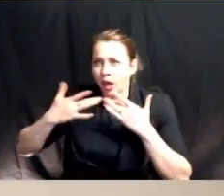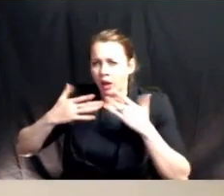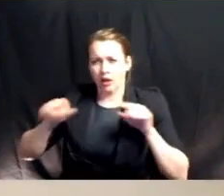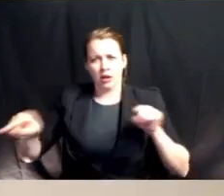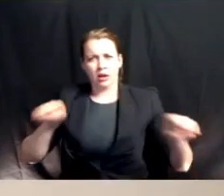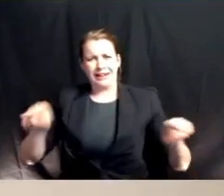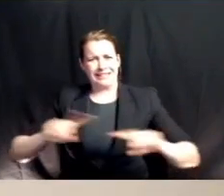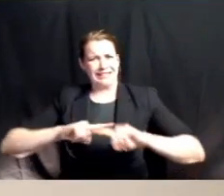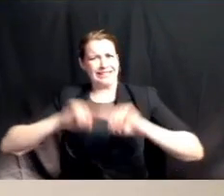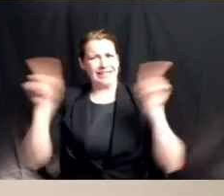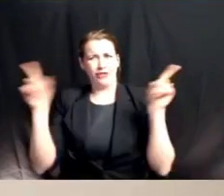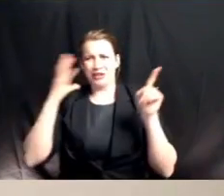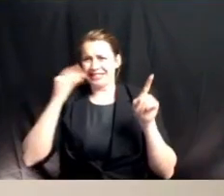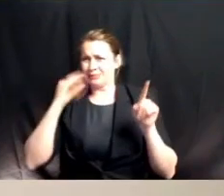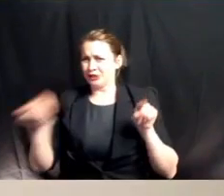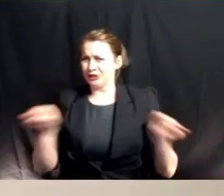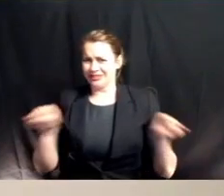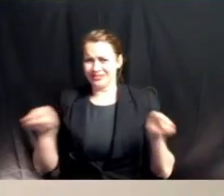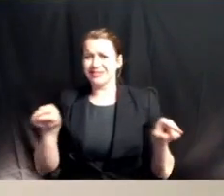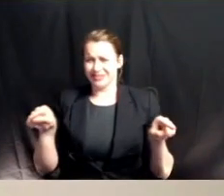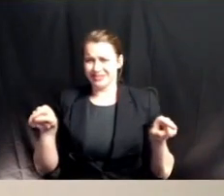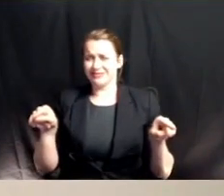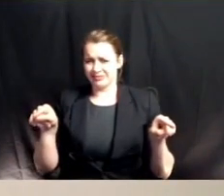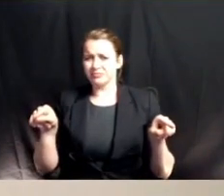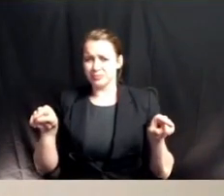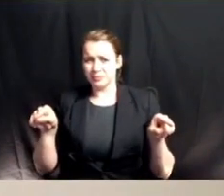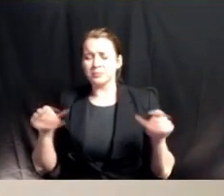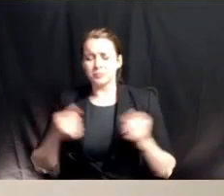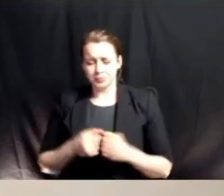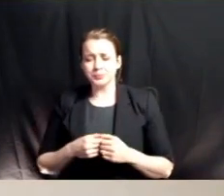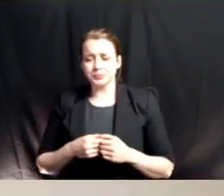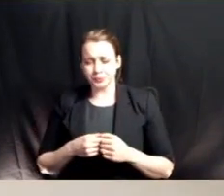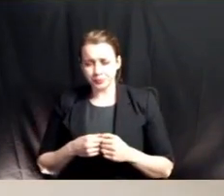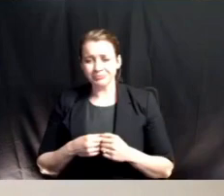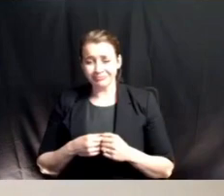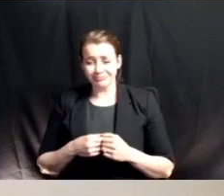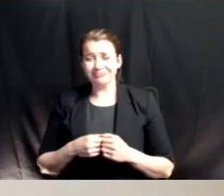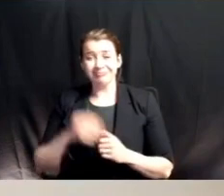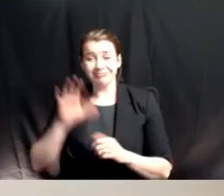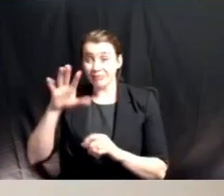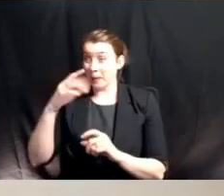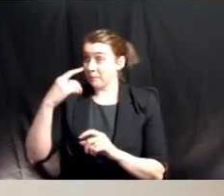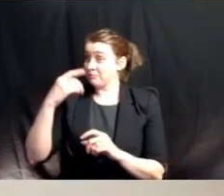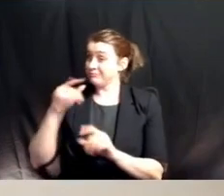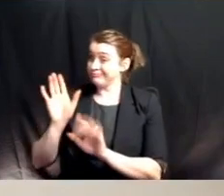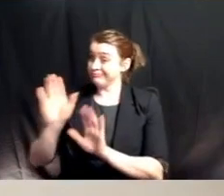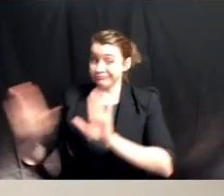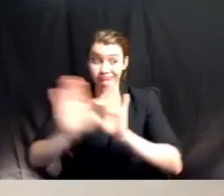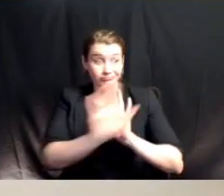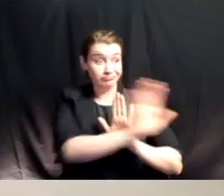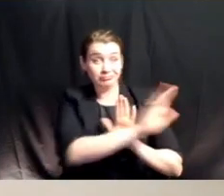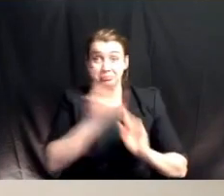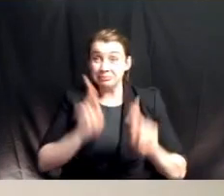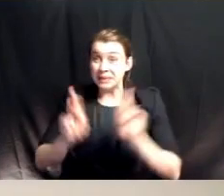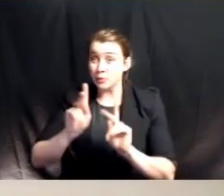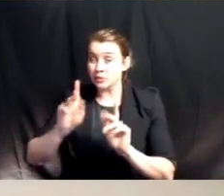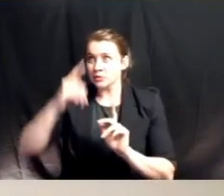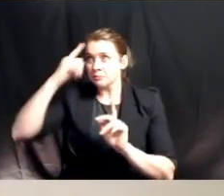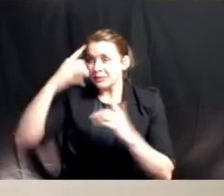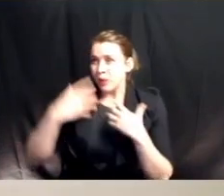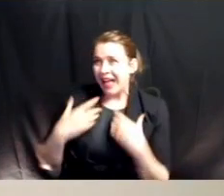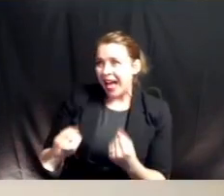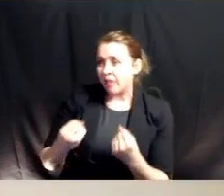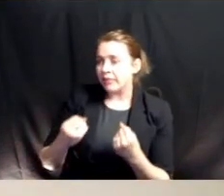or providing for their family. So the mental health toll that will take, that is taking,